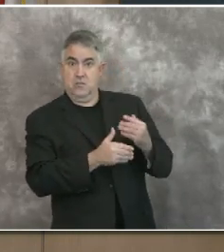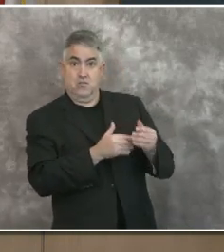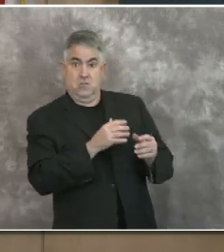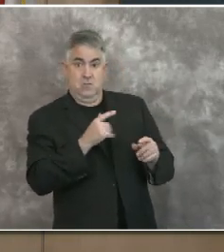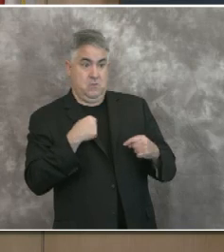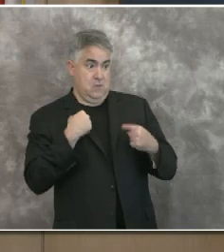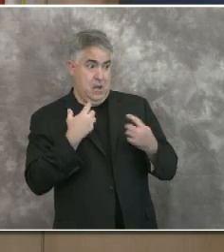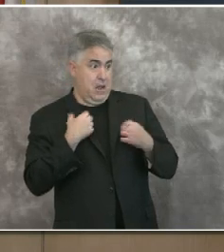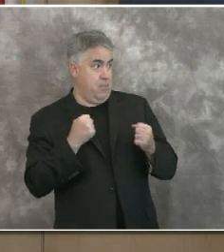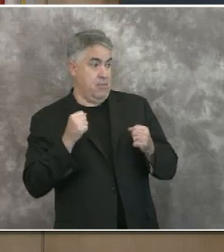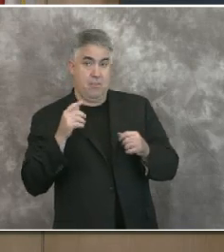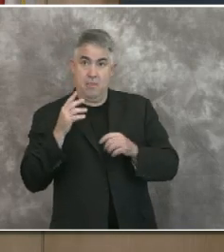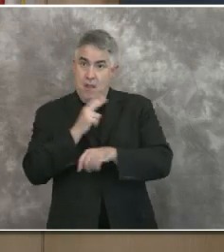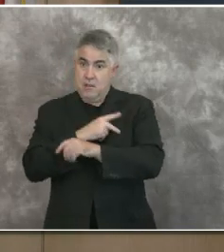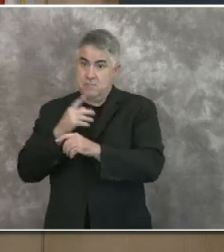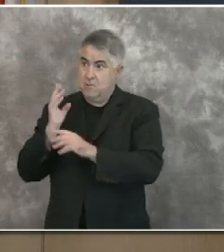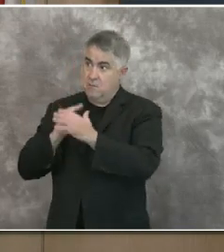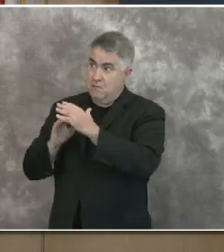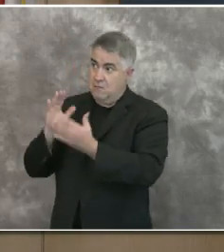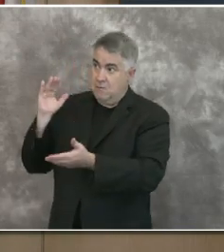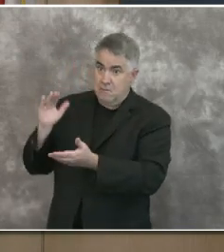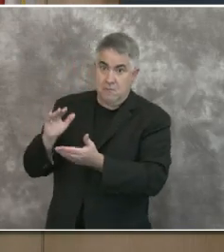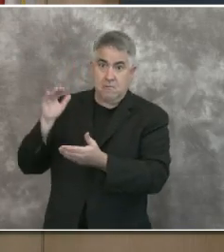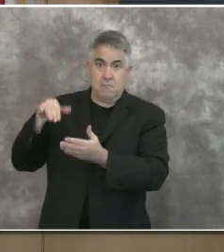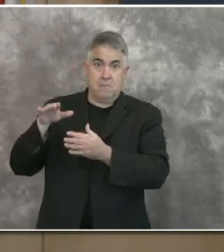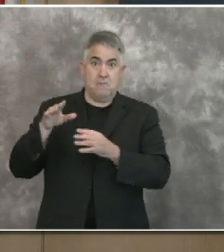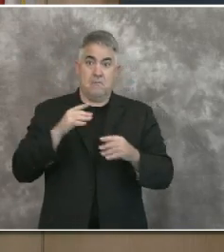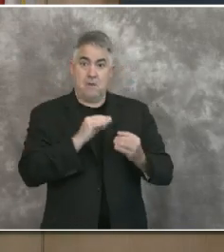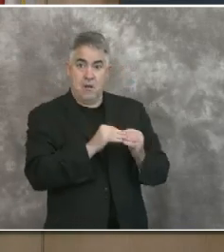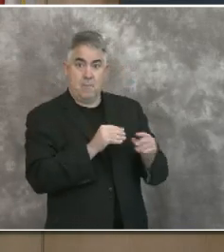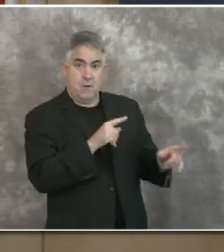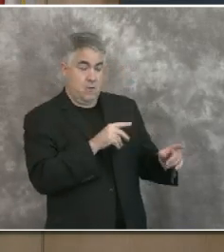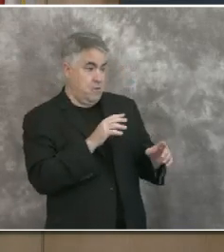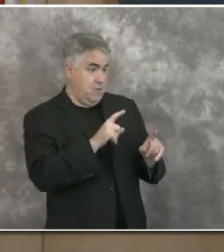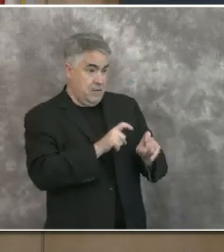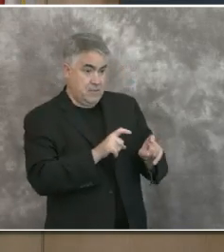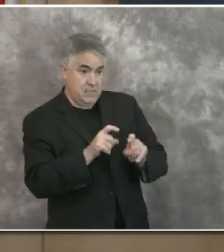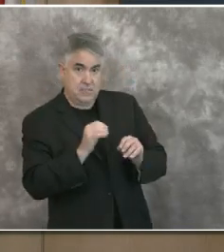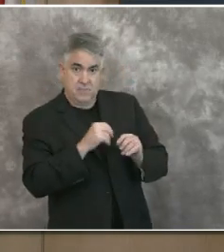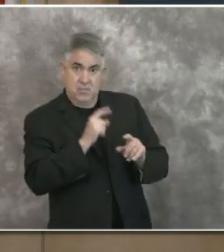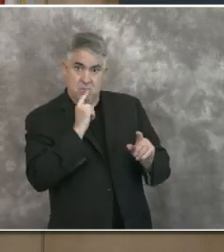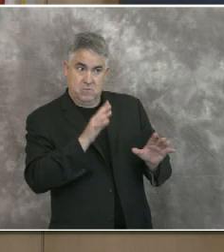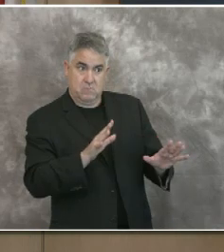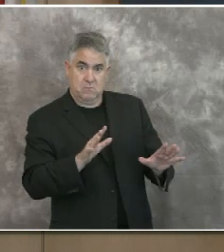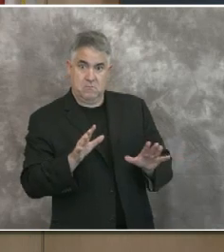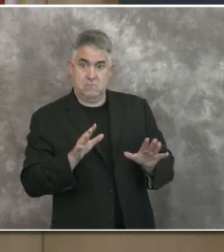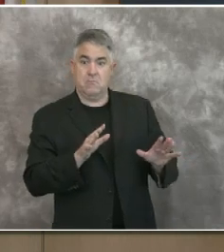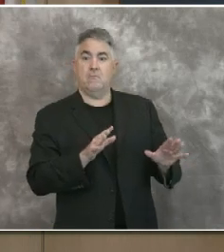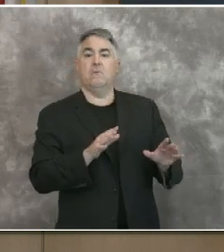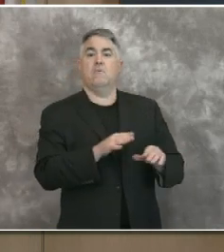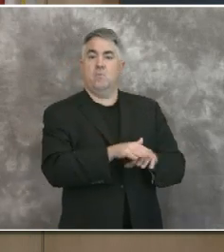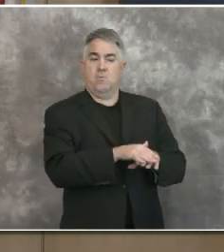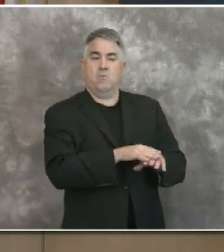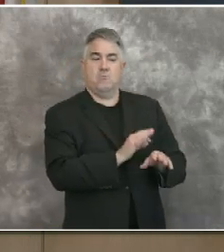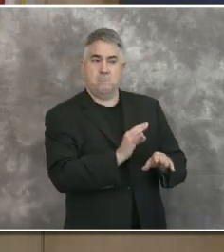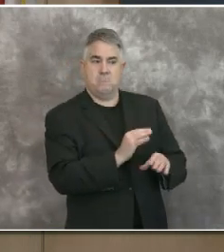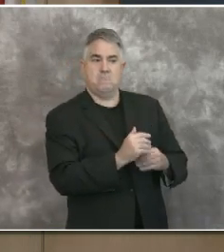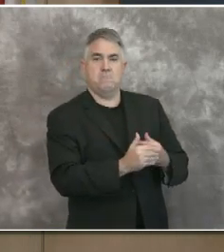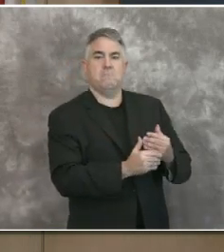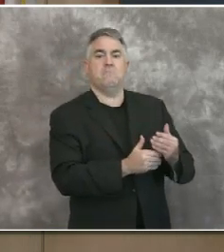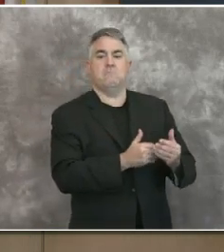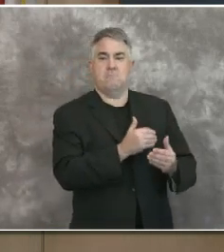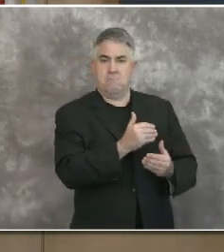We need to continue to responsibly move through our reopening phases. It is going to be gradual. It is going to be a